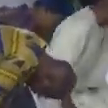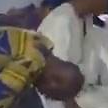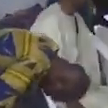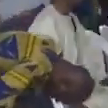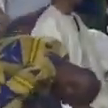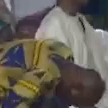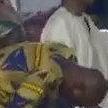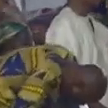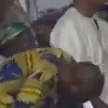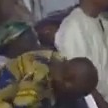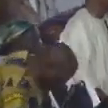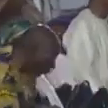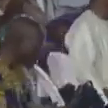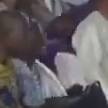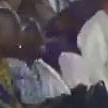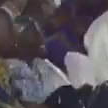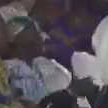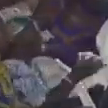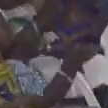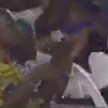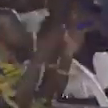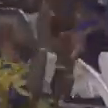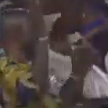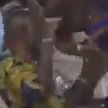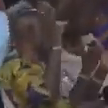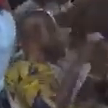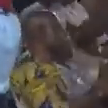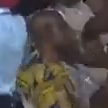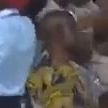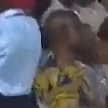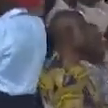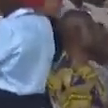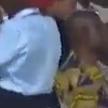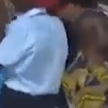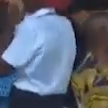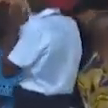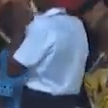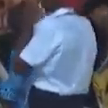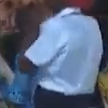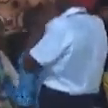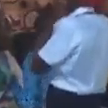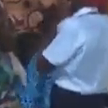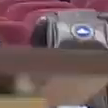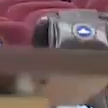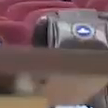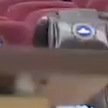the next in line to testify in Jesus' name. Amen.